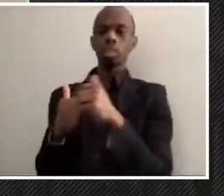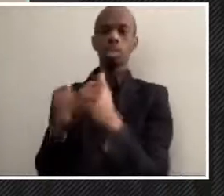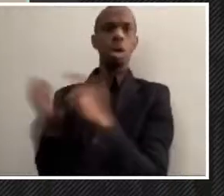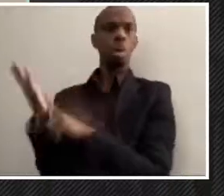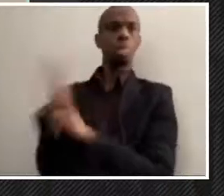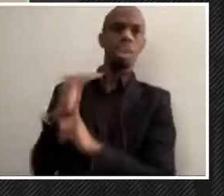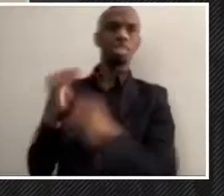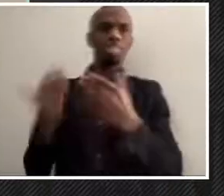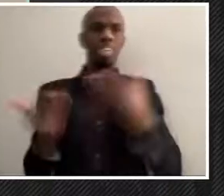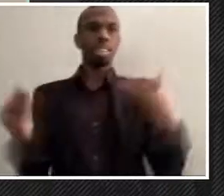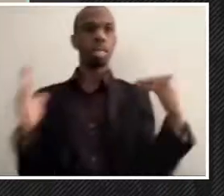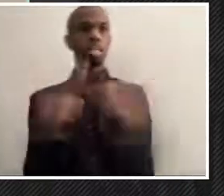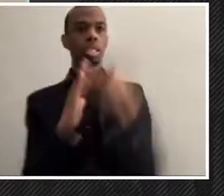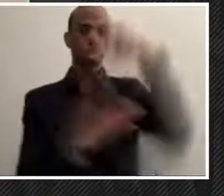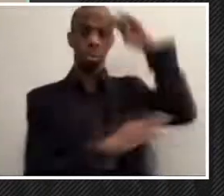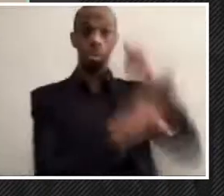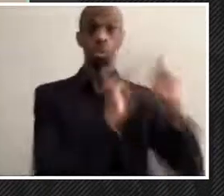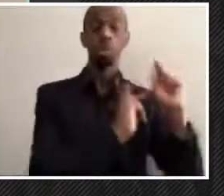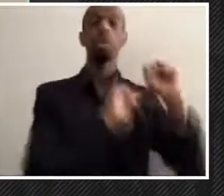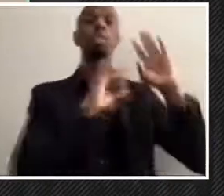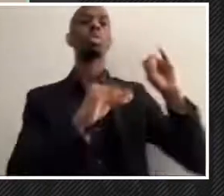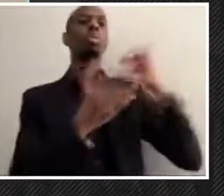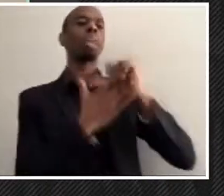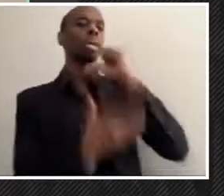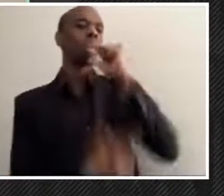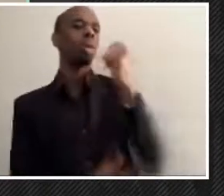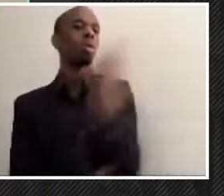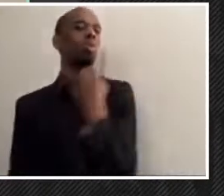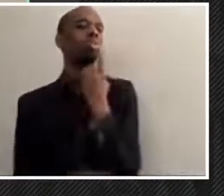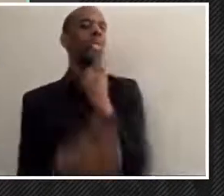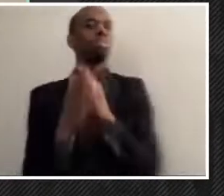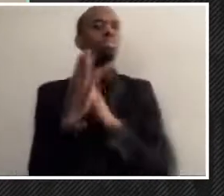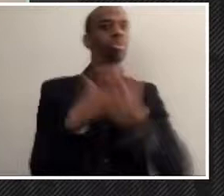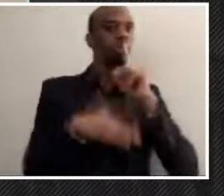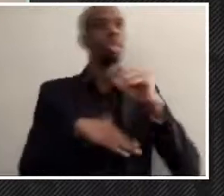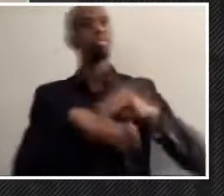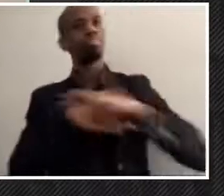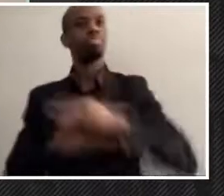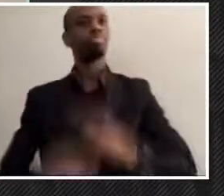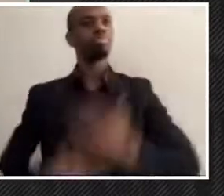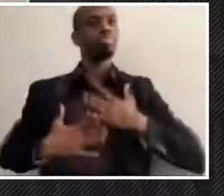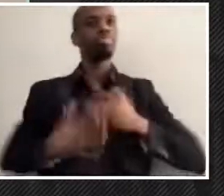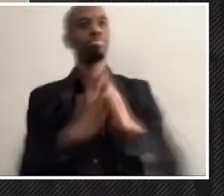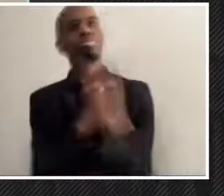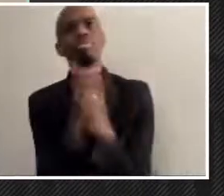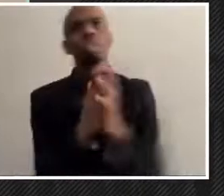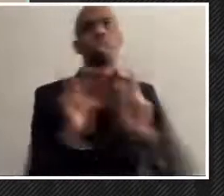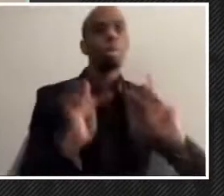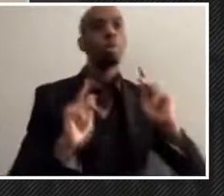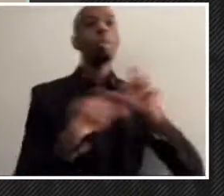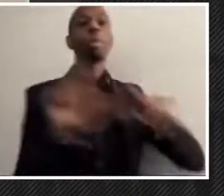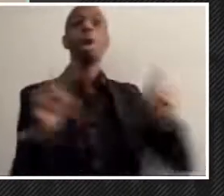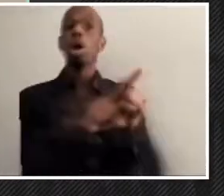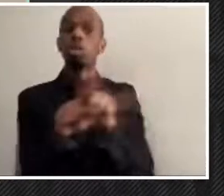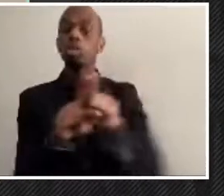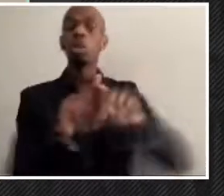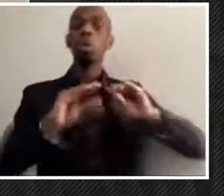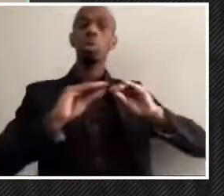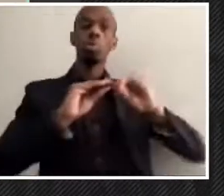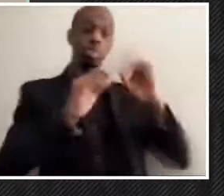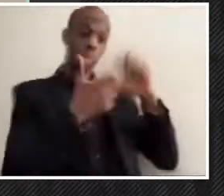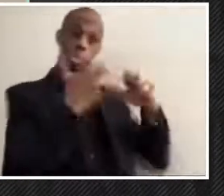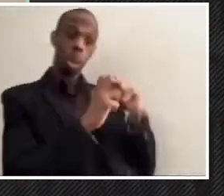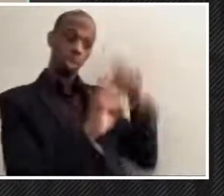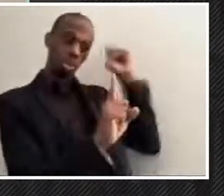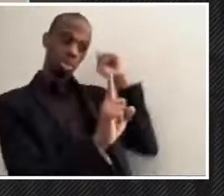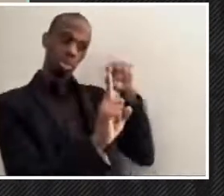this has done is not just mobilize and organize people, clarify what the actual message and problem is, and